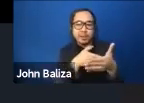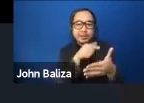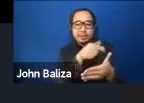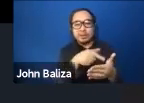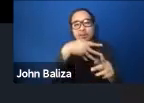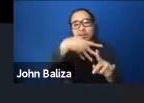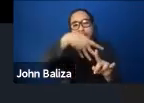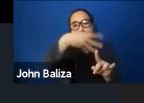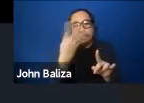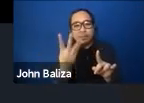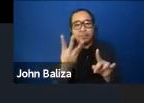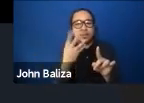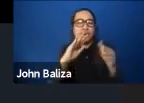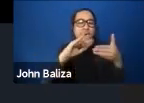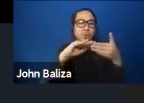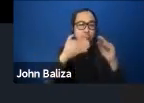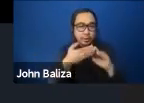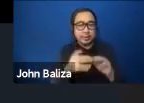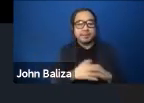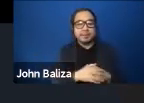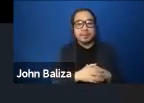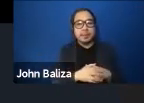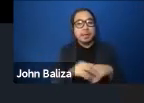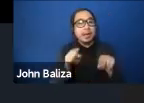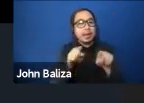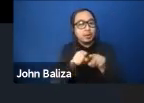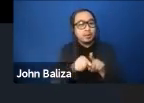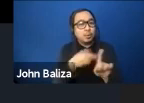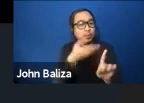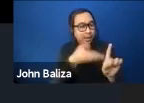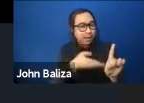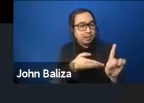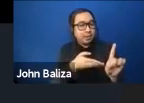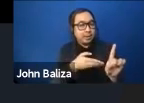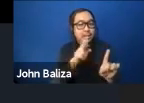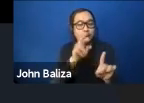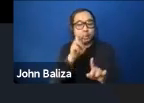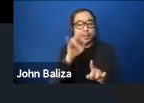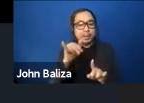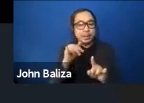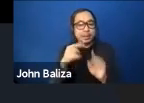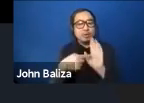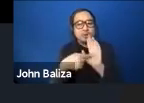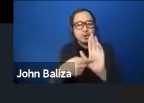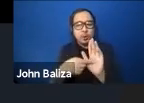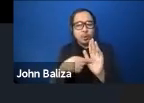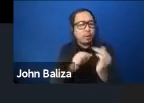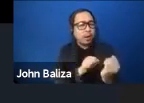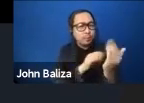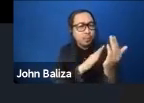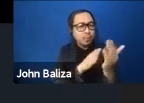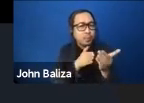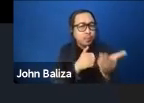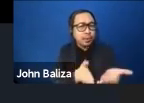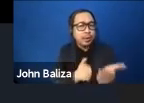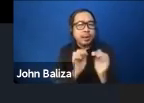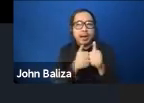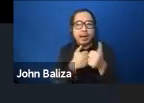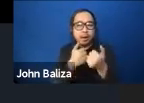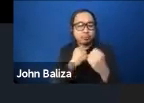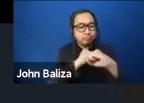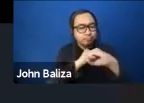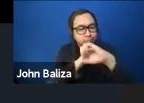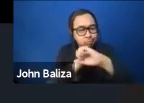for us. Also, he shared the way that we should do more awareness raising